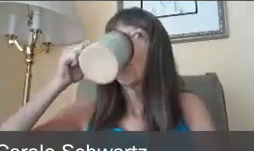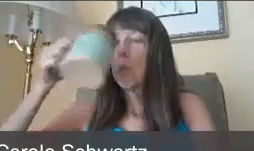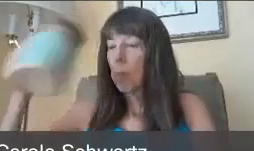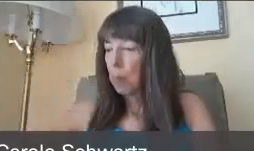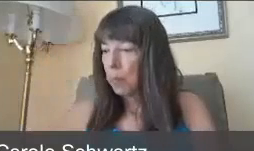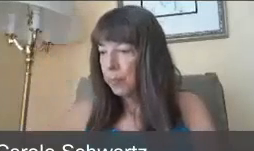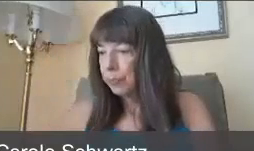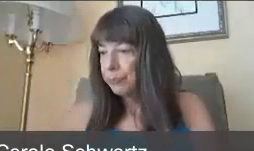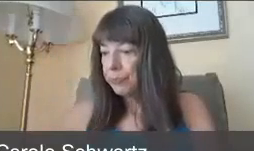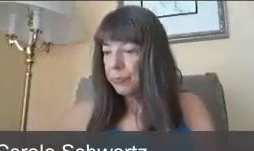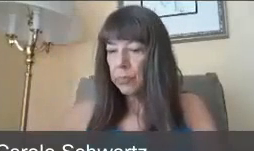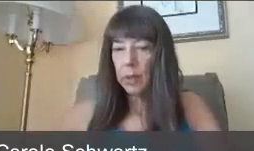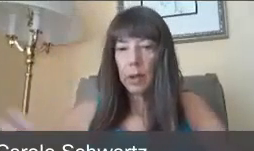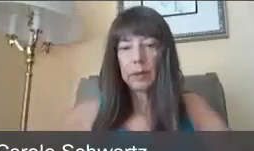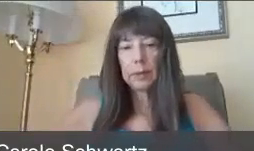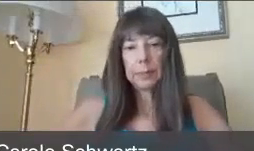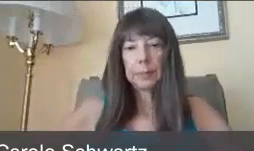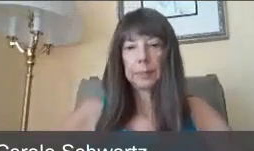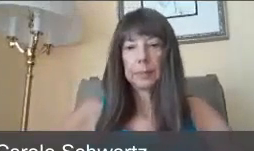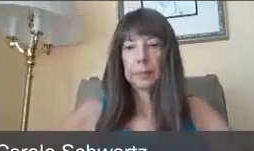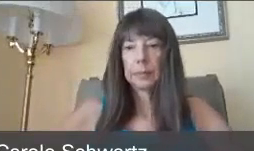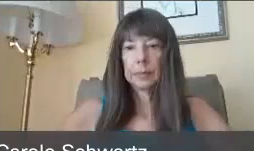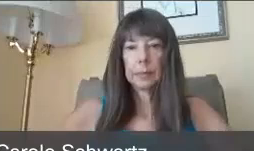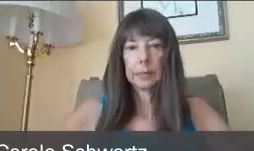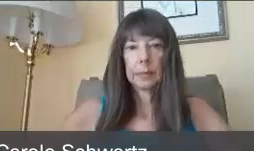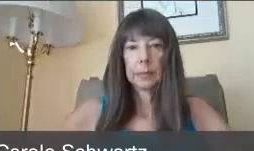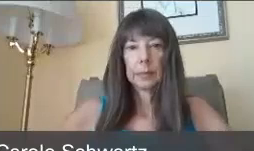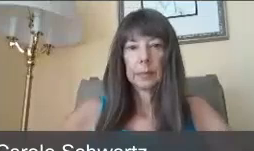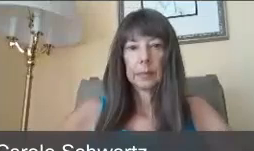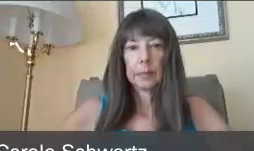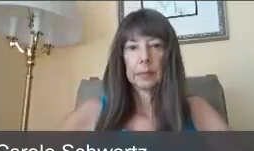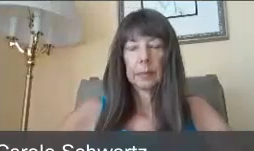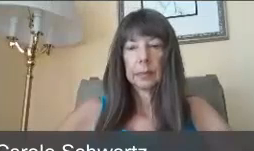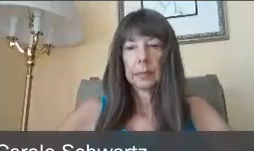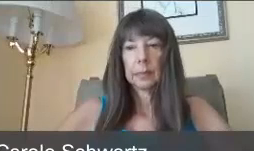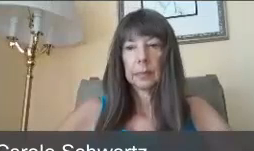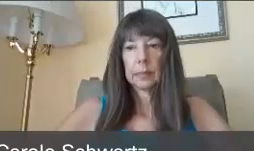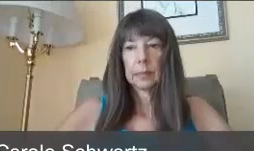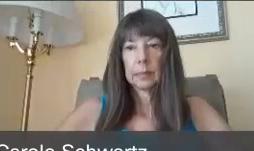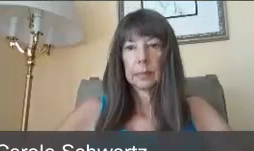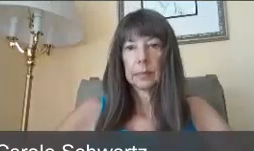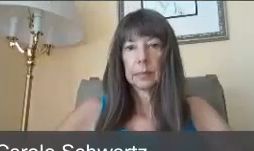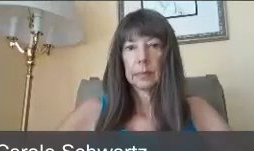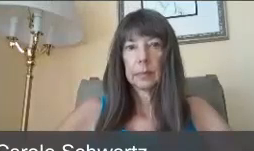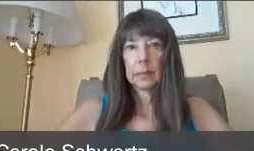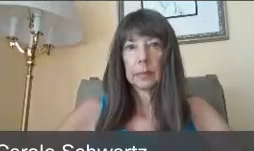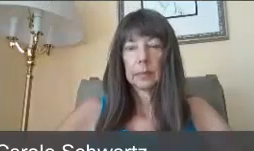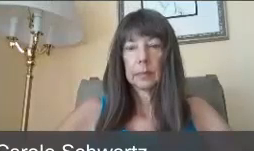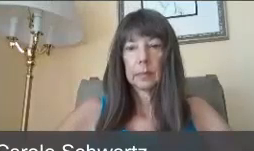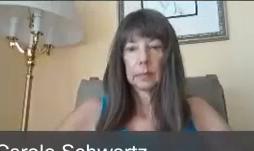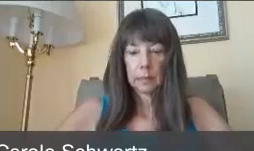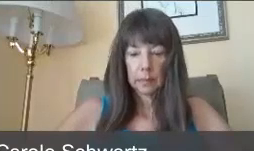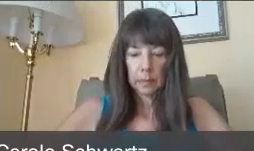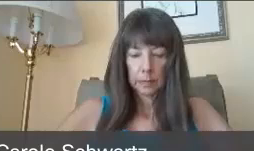plans and then decided to go into private practice themselves because many of them were not